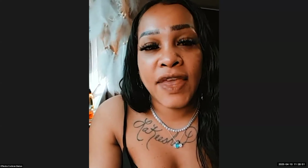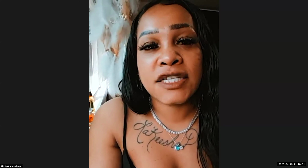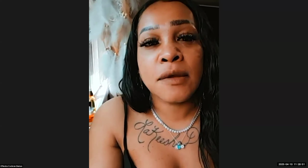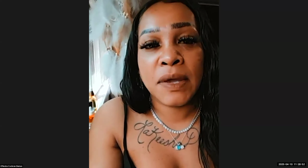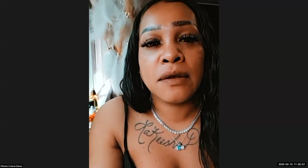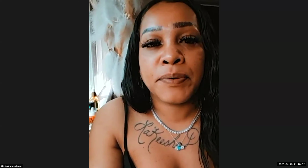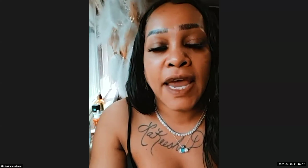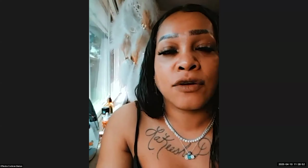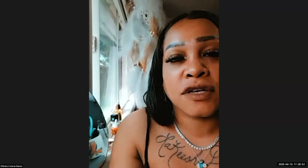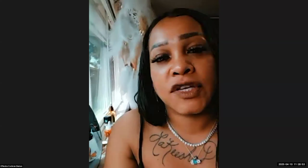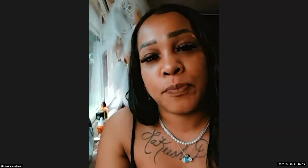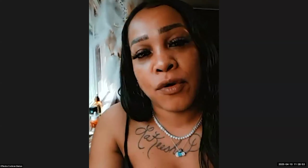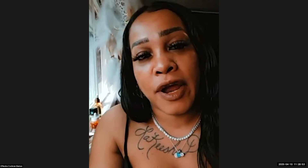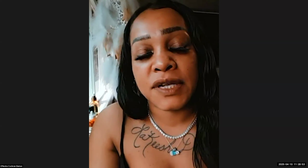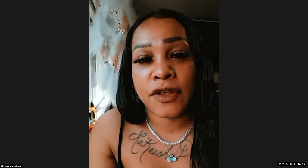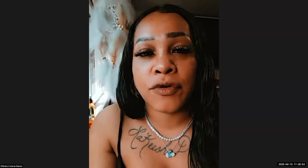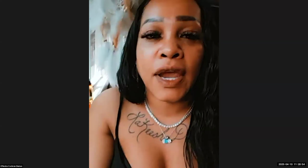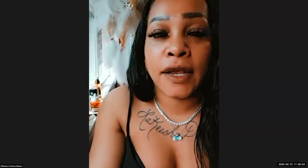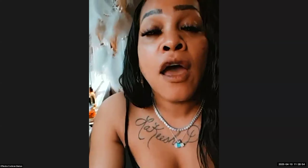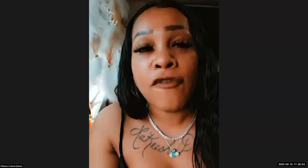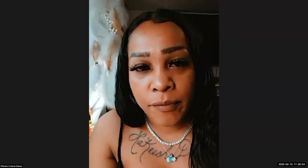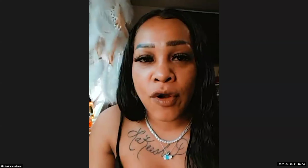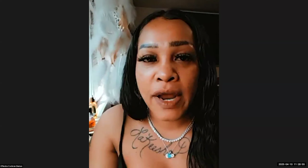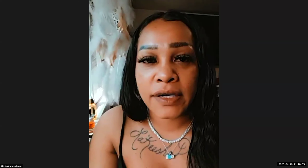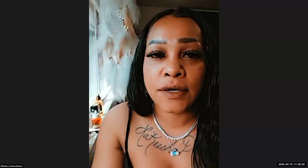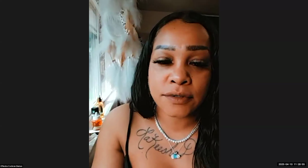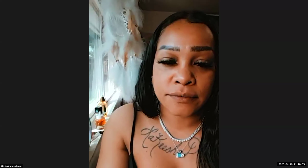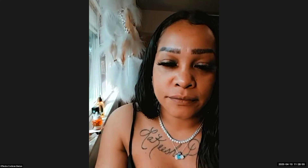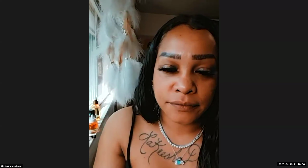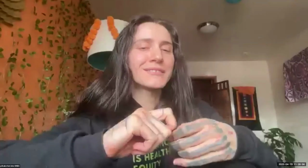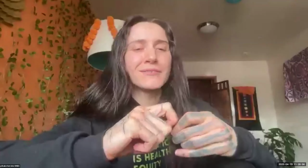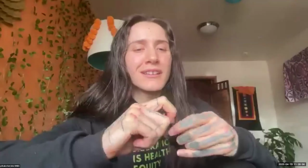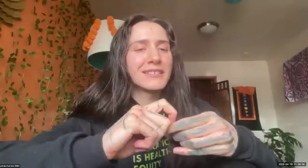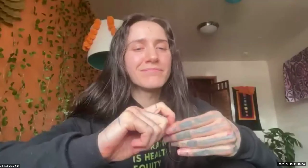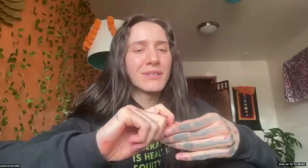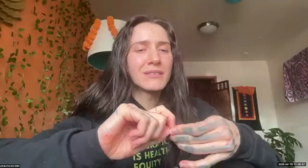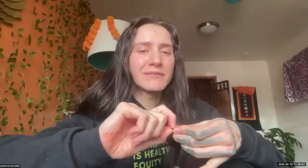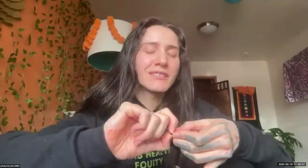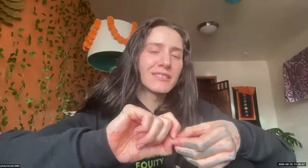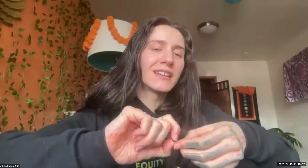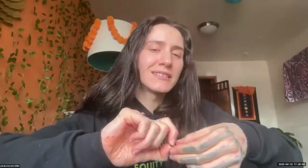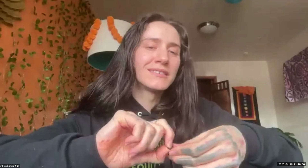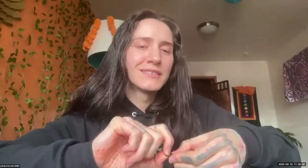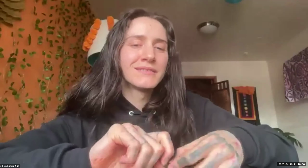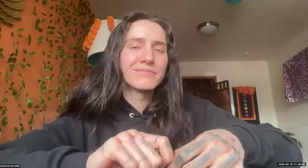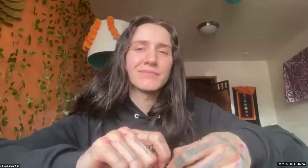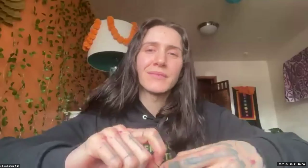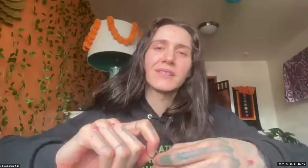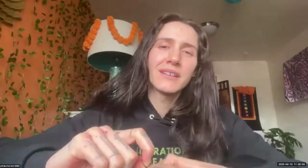important and it's the meat and potatoes of these programs that they're creating from your ideals. that is so right. Mahalo for sharing